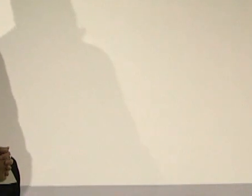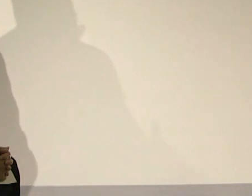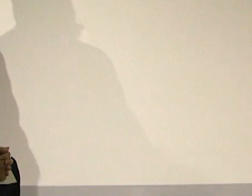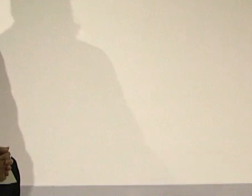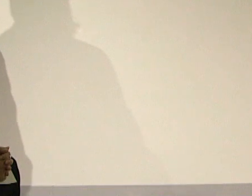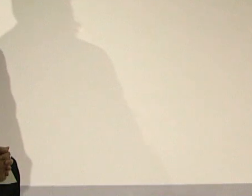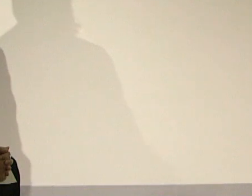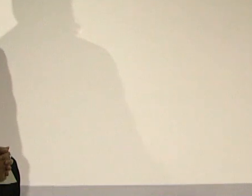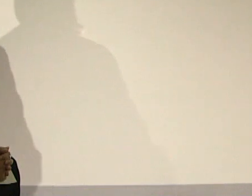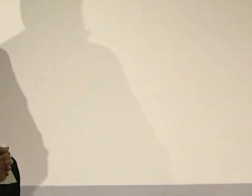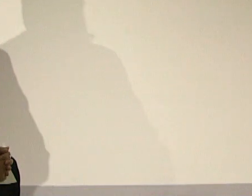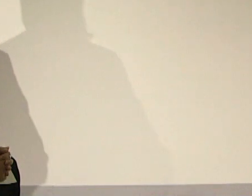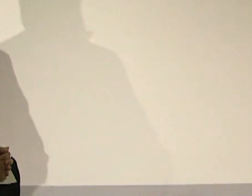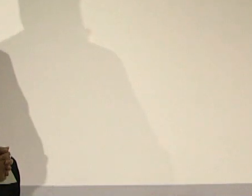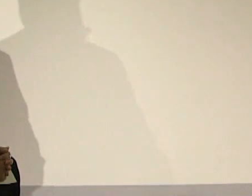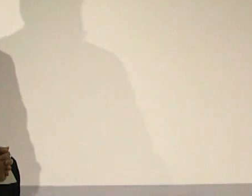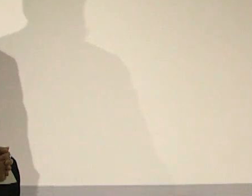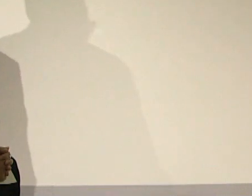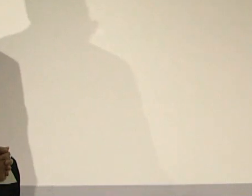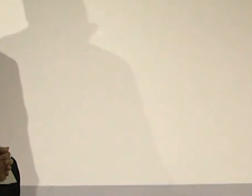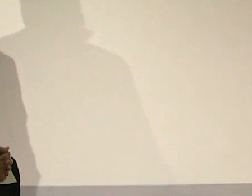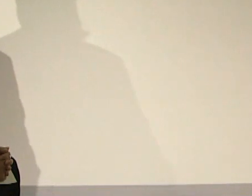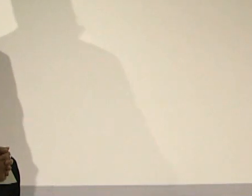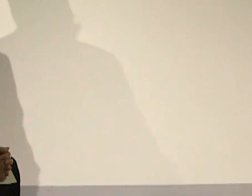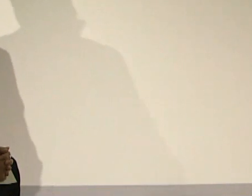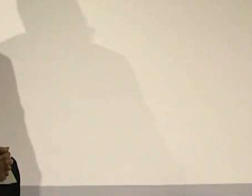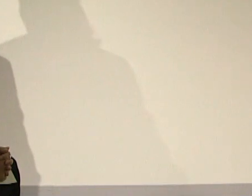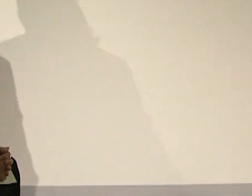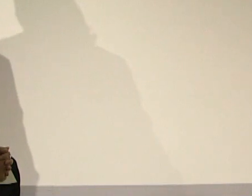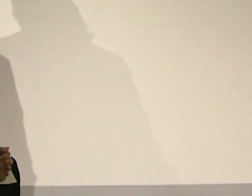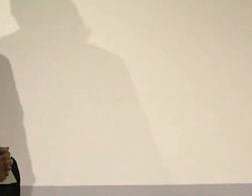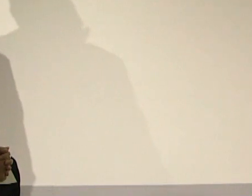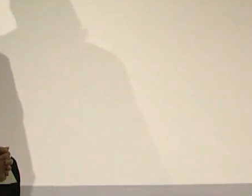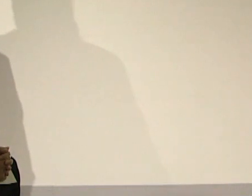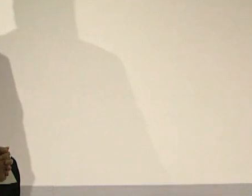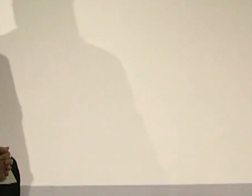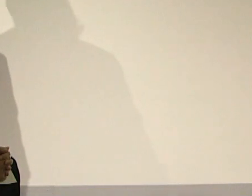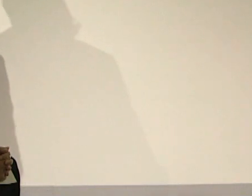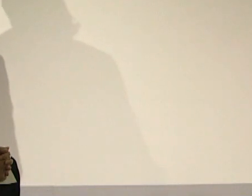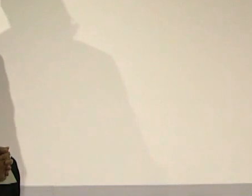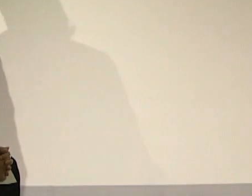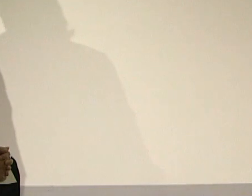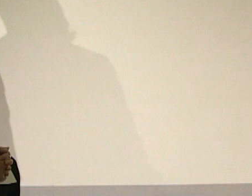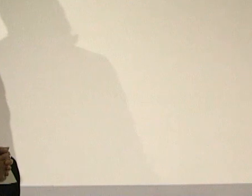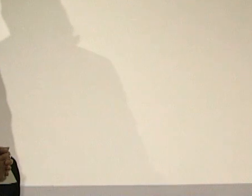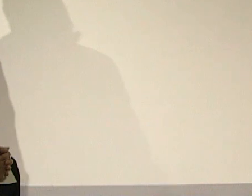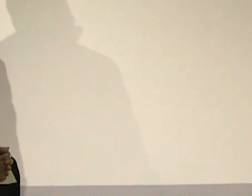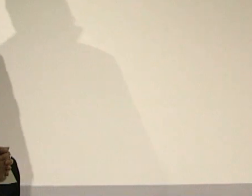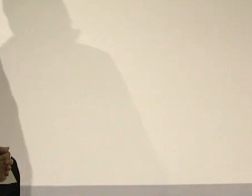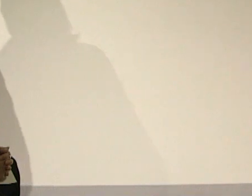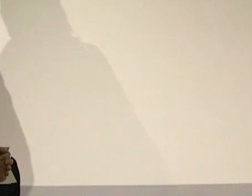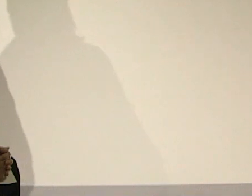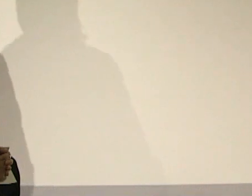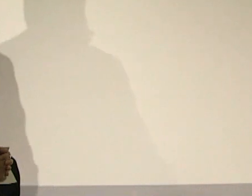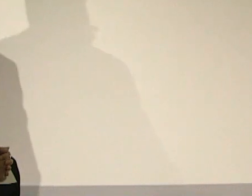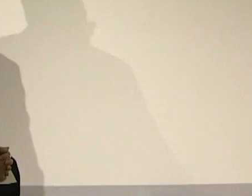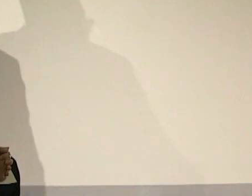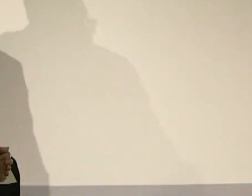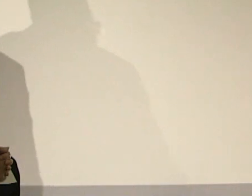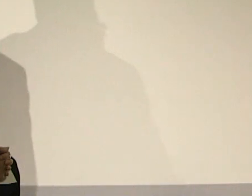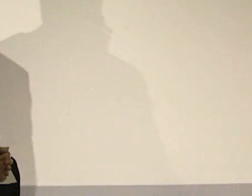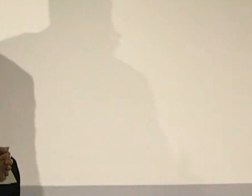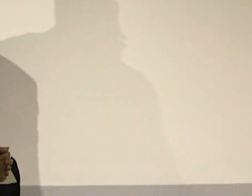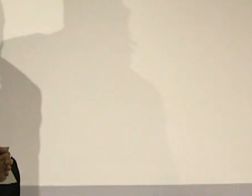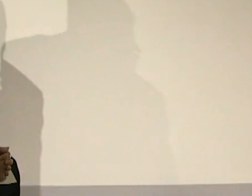bet that Paul Tough describes in his article is less risky. We align many of our programs with employers' needs, which increases